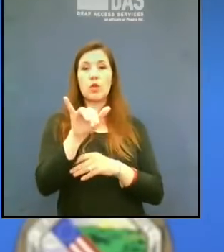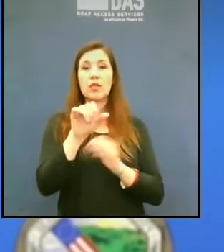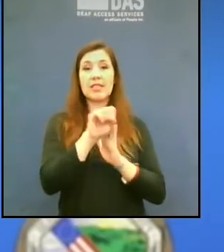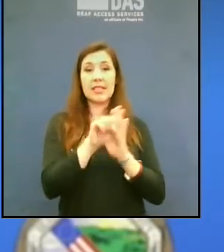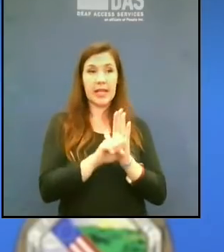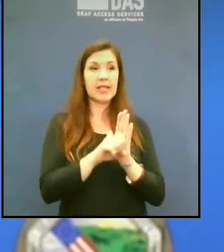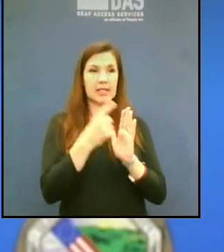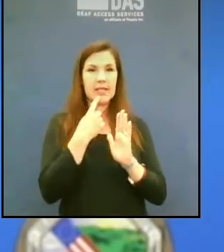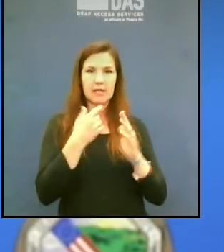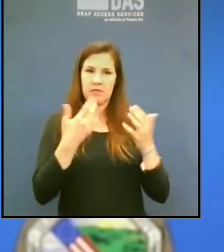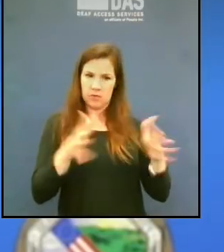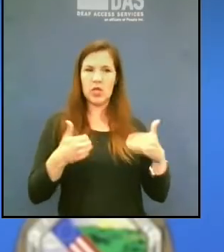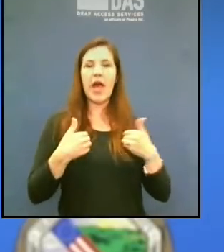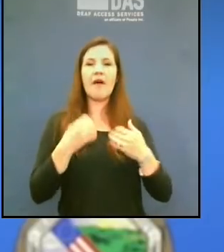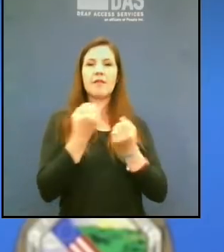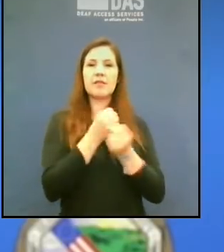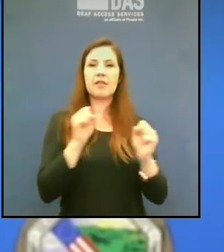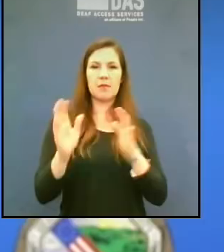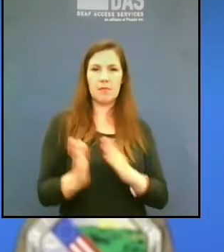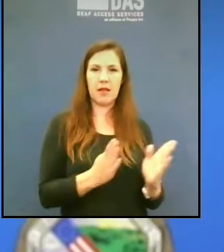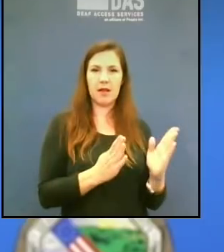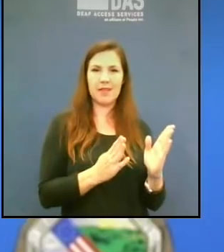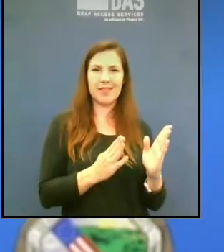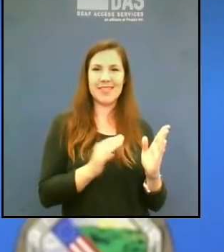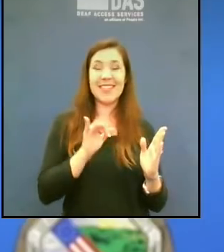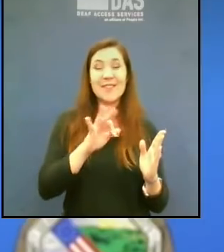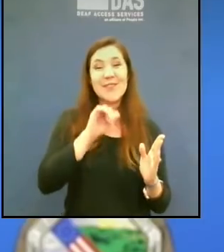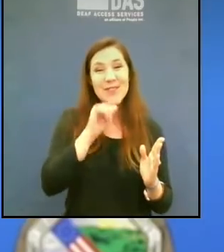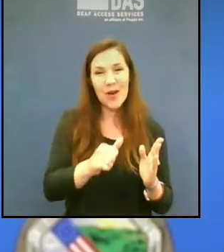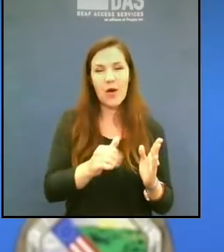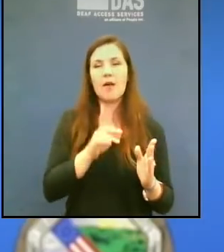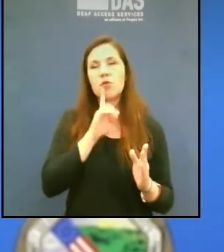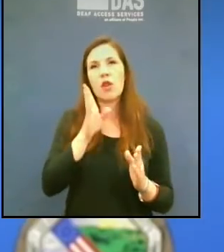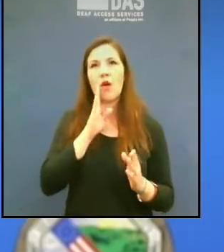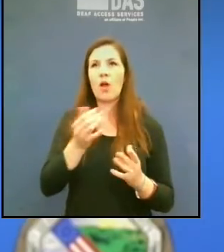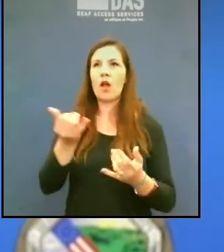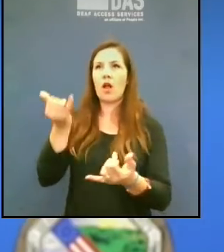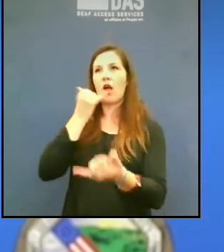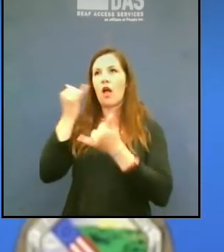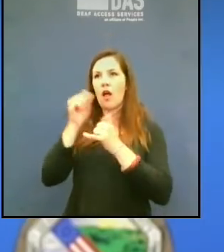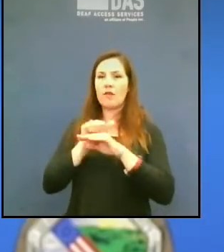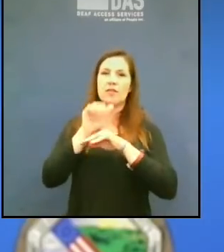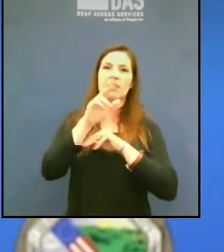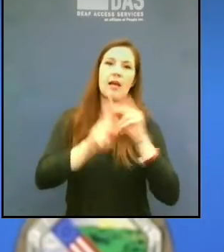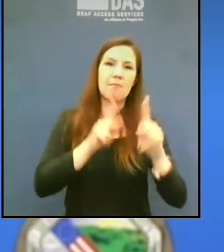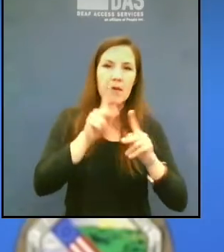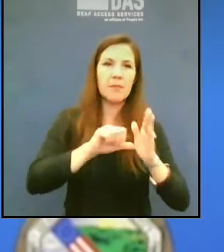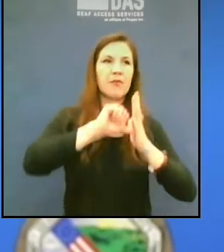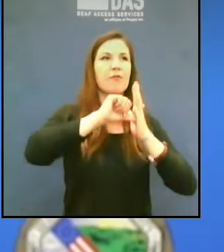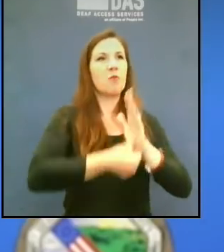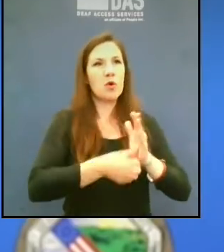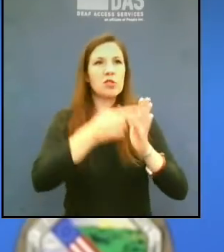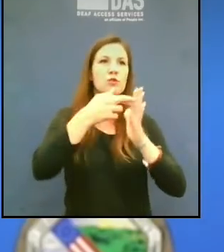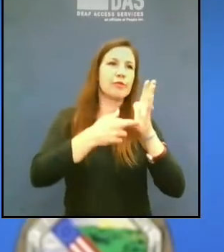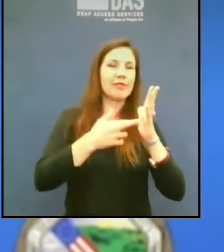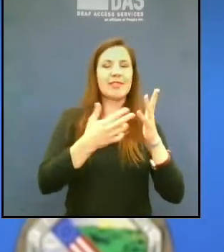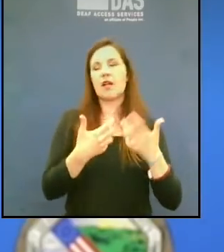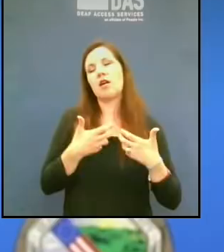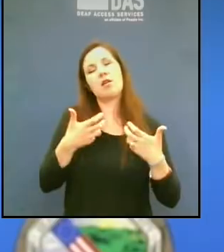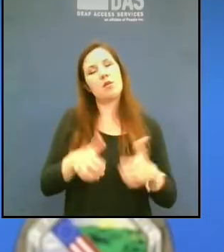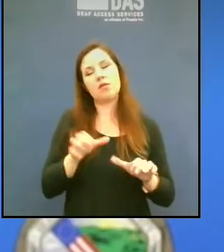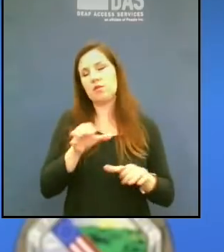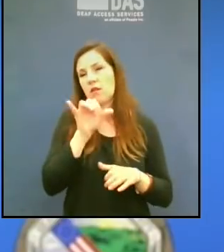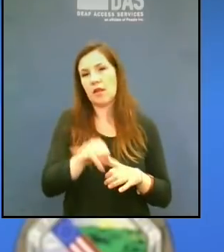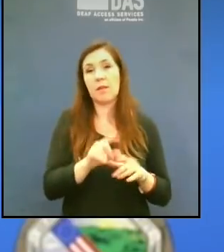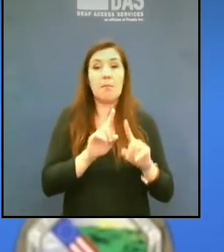safety plan. And if you don't, I'm sure we're going to get the calls, and then we're going to have to send people out there, and it's not something I'm interested in doing, but we will do it if need